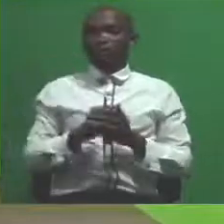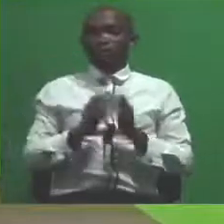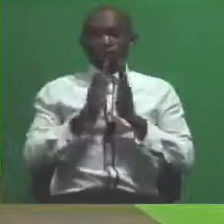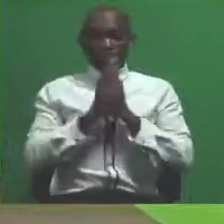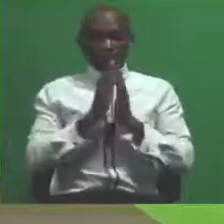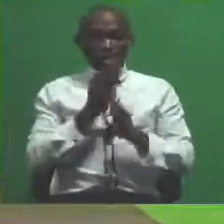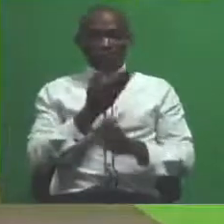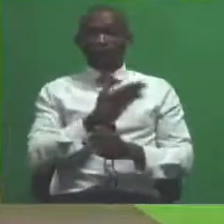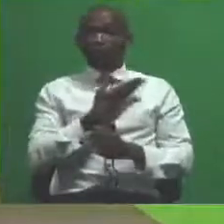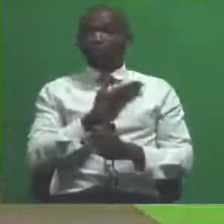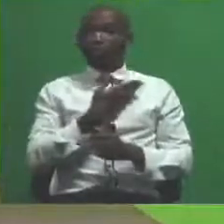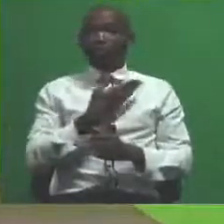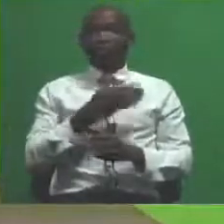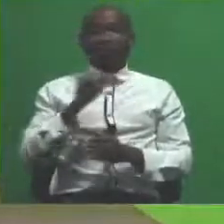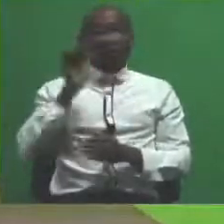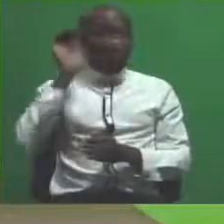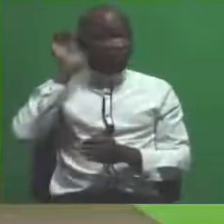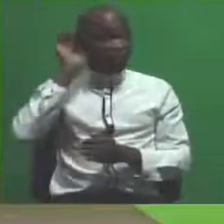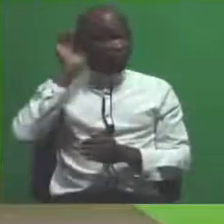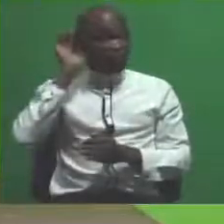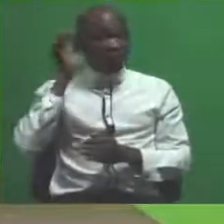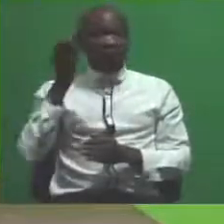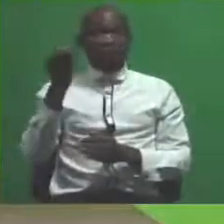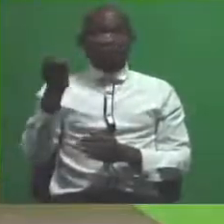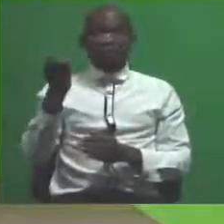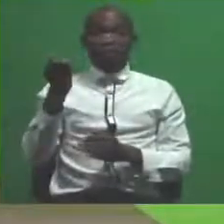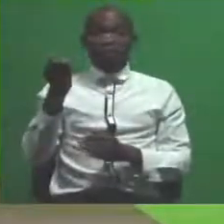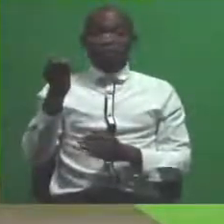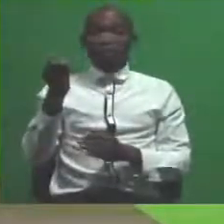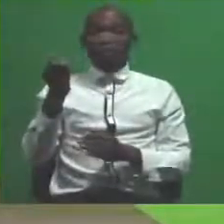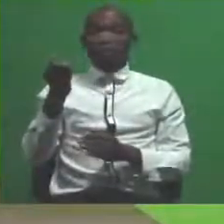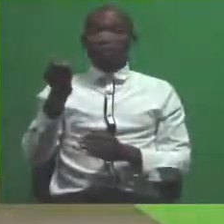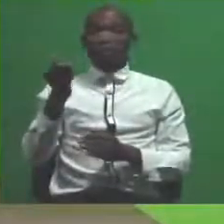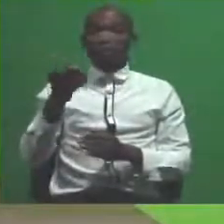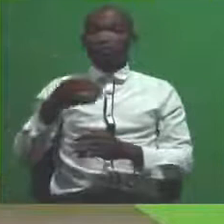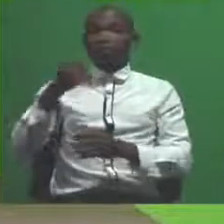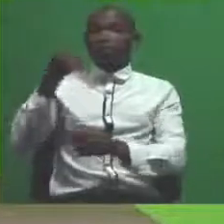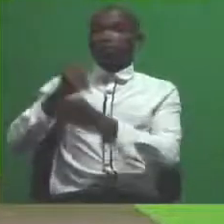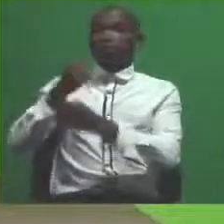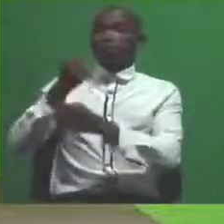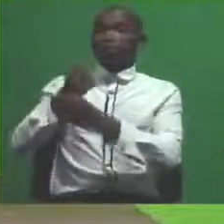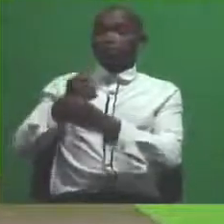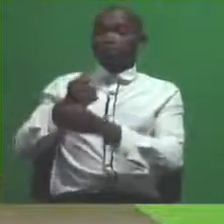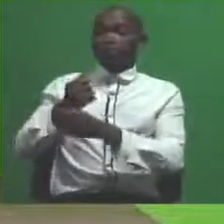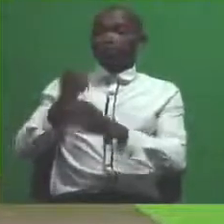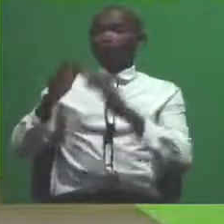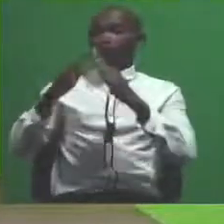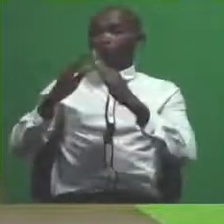my dear students. So this will be your homework.